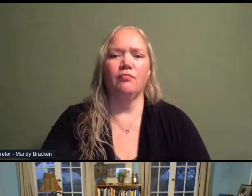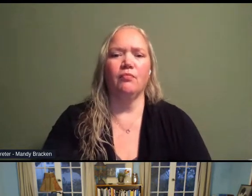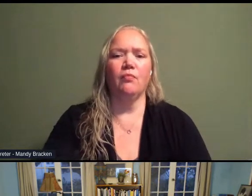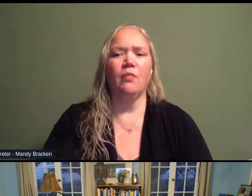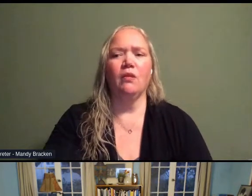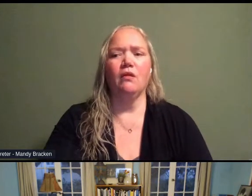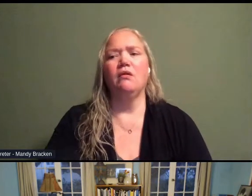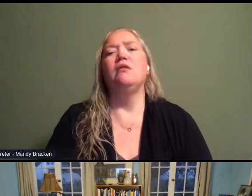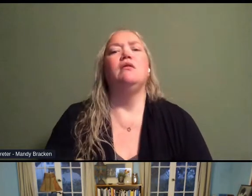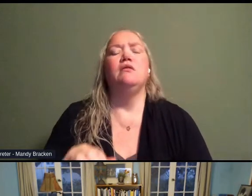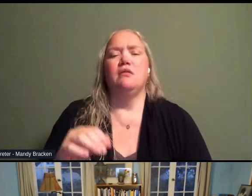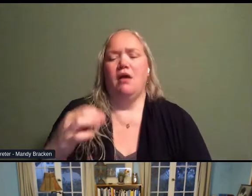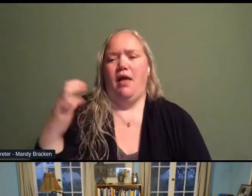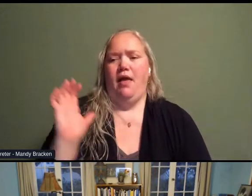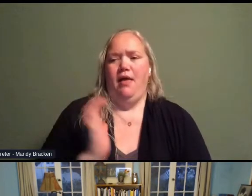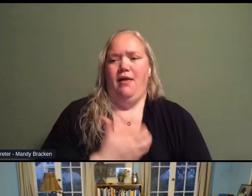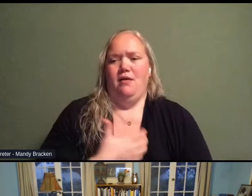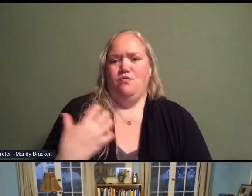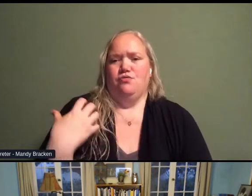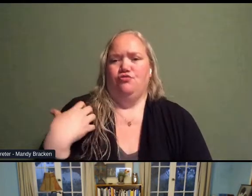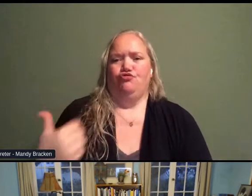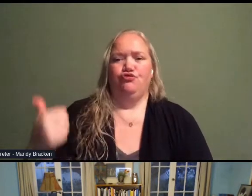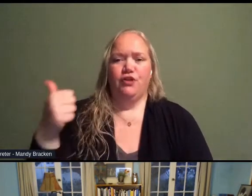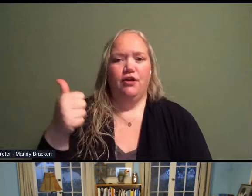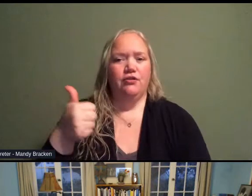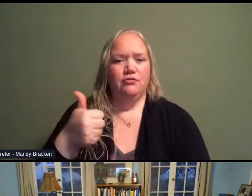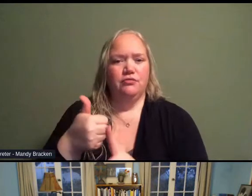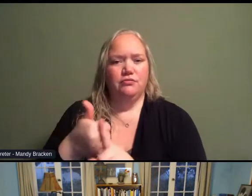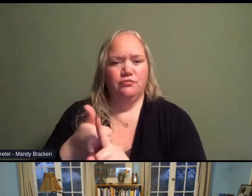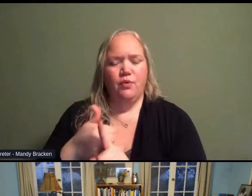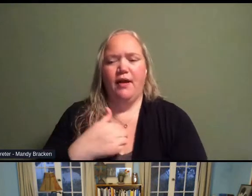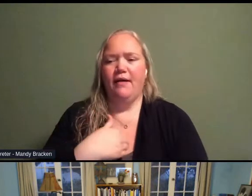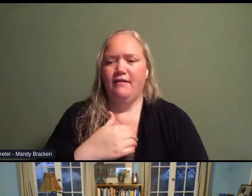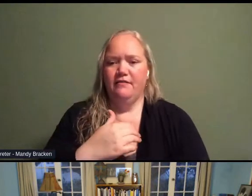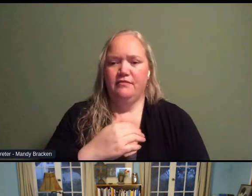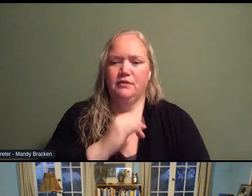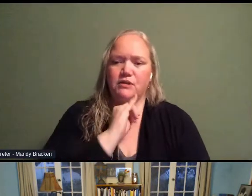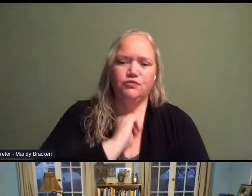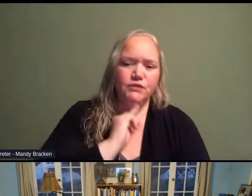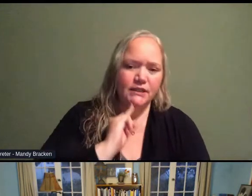has Israelis, Jewish Americans, but we also have a Muslim on the committee, and we have